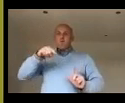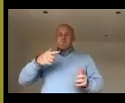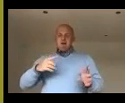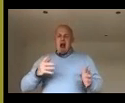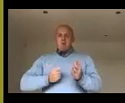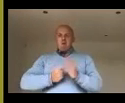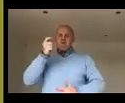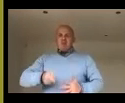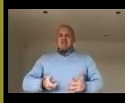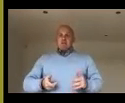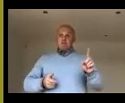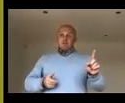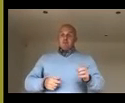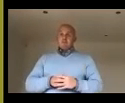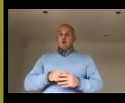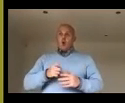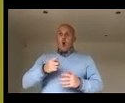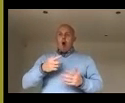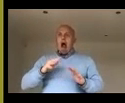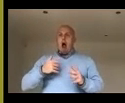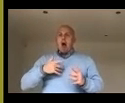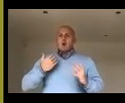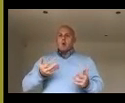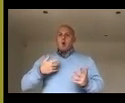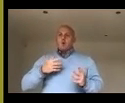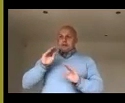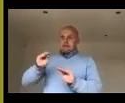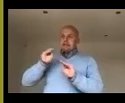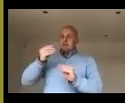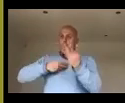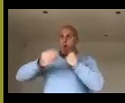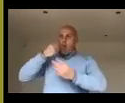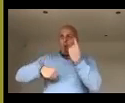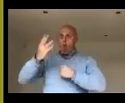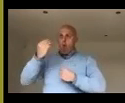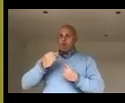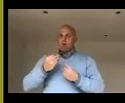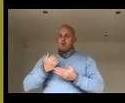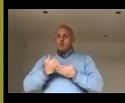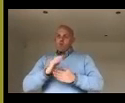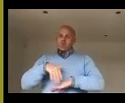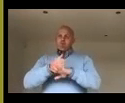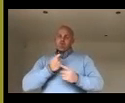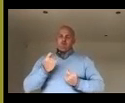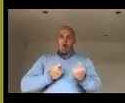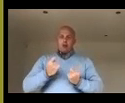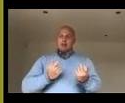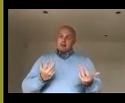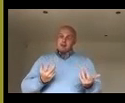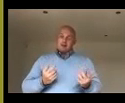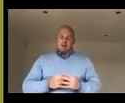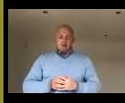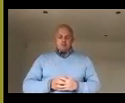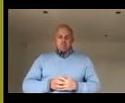cover the core costs, as I said, to run your organisation, to actually keep things going. So provided you can say, we